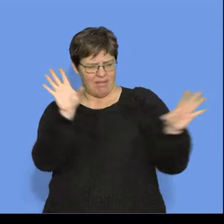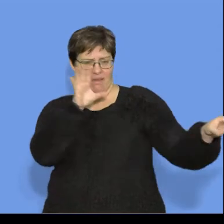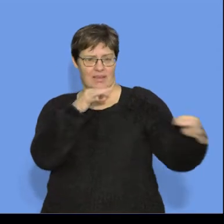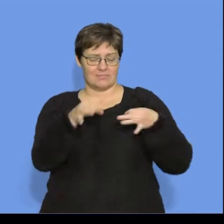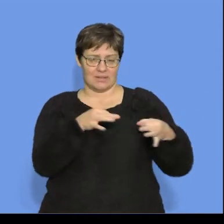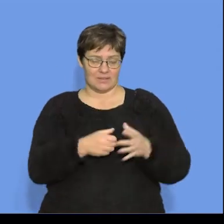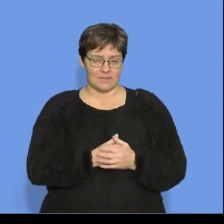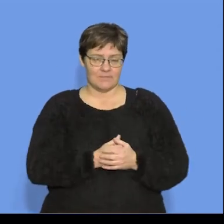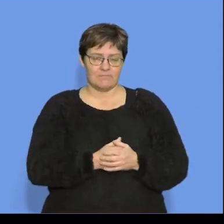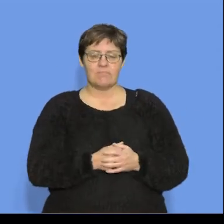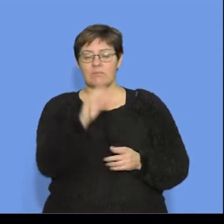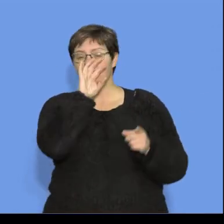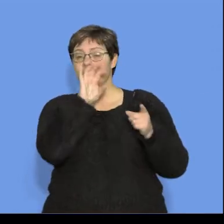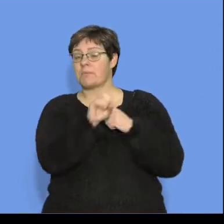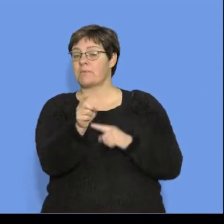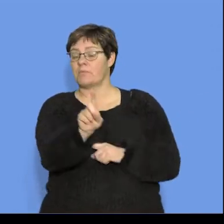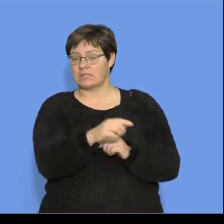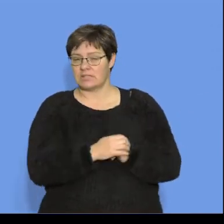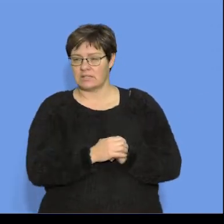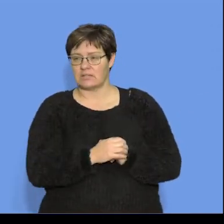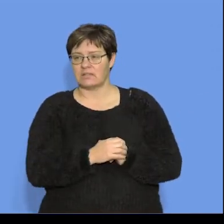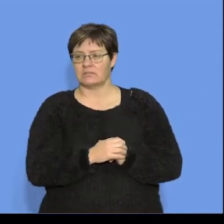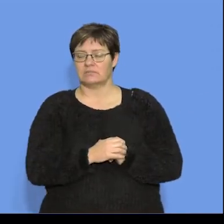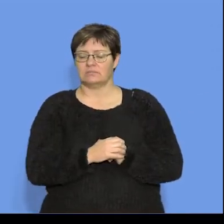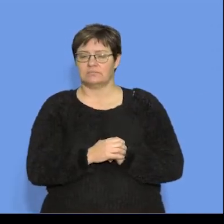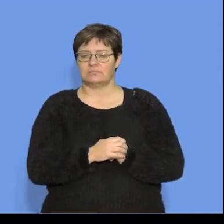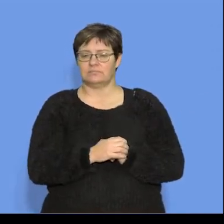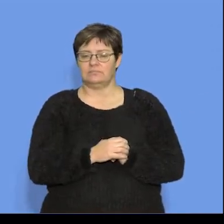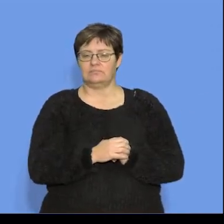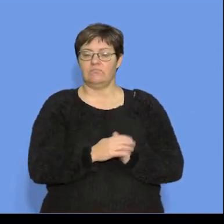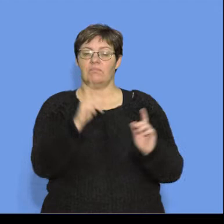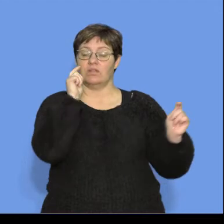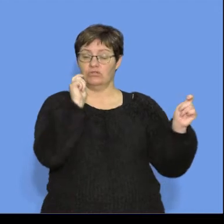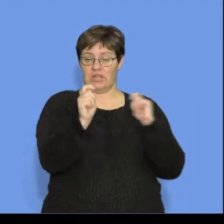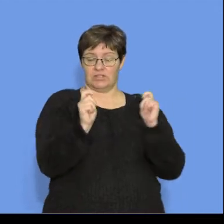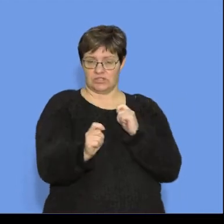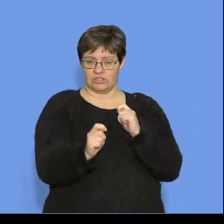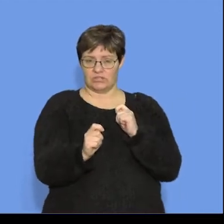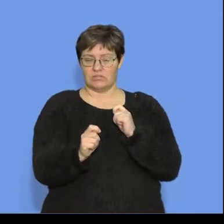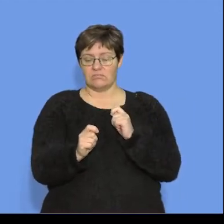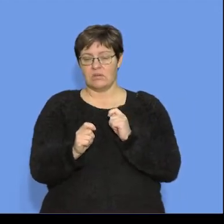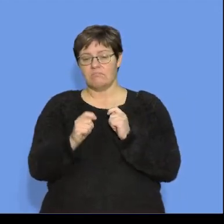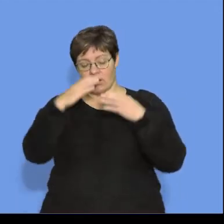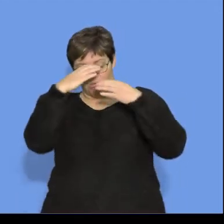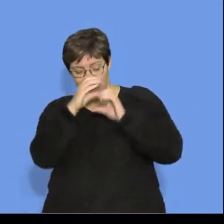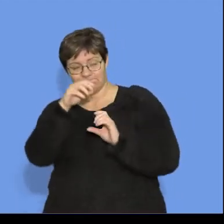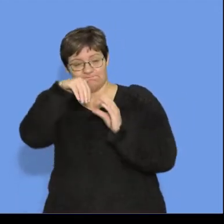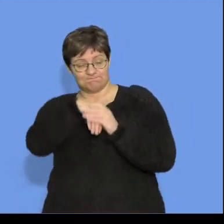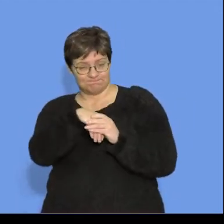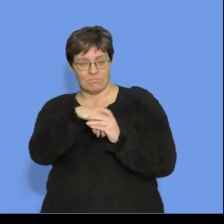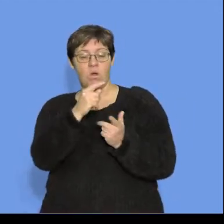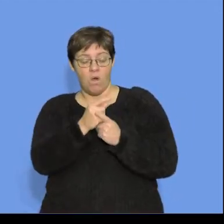And so we define it as follows. It's the change in concentration